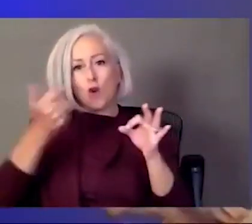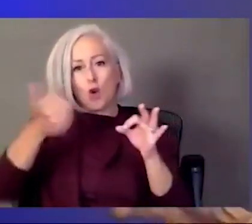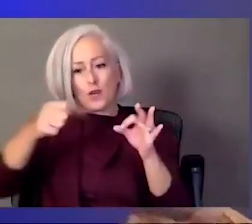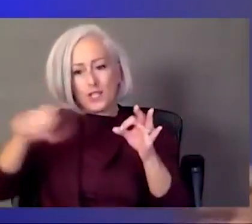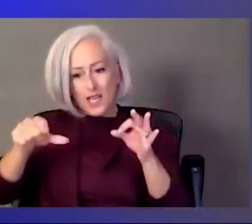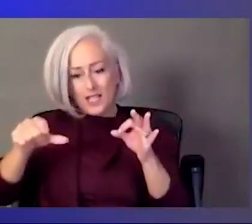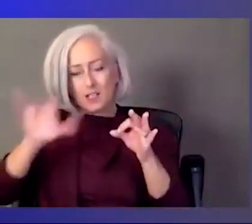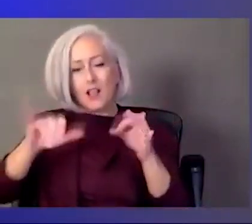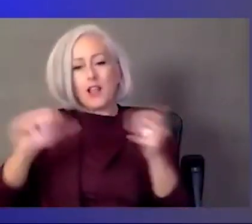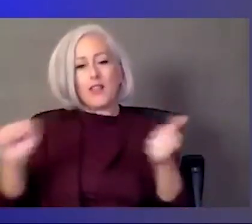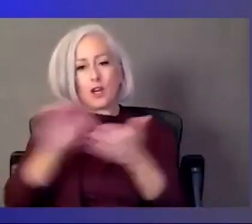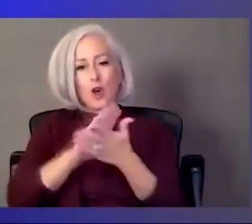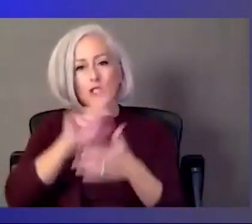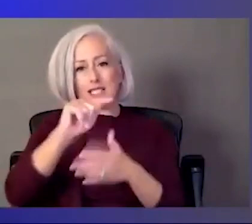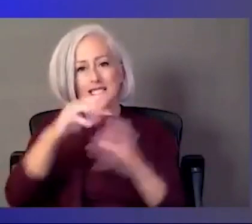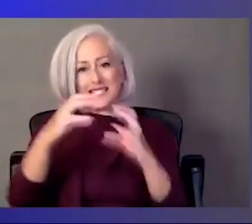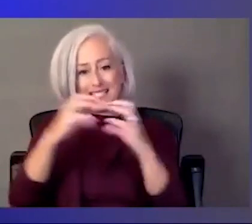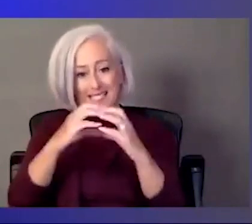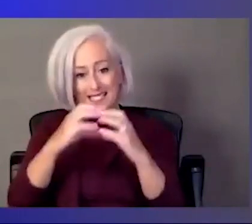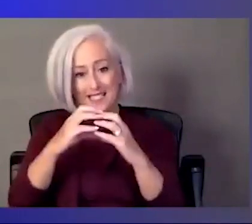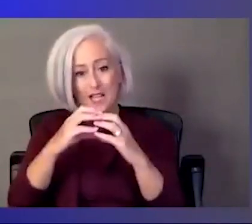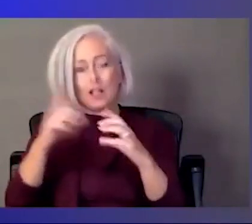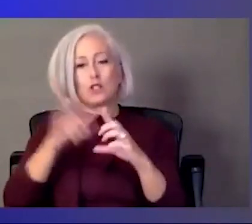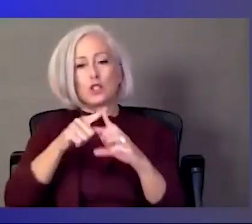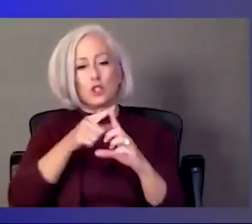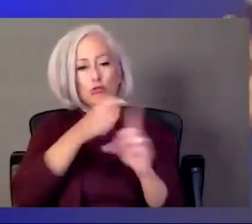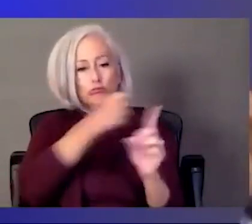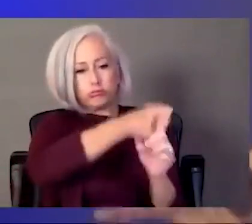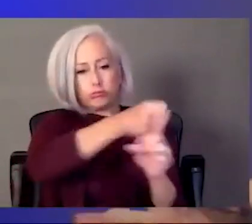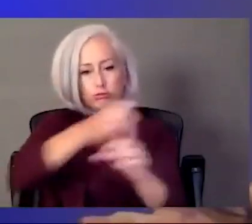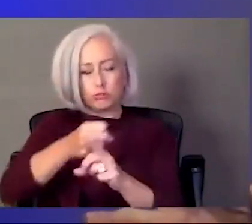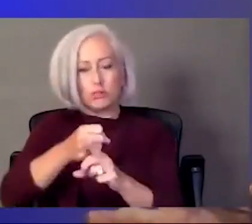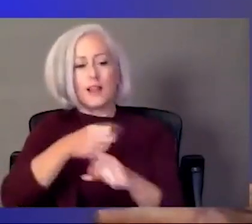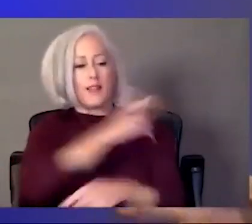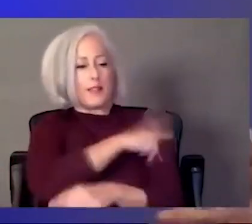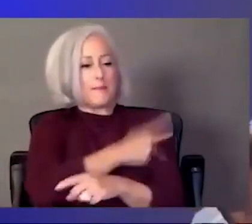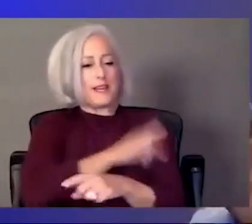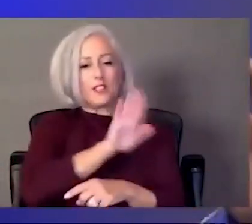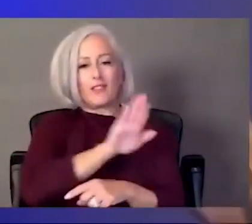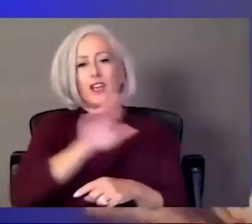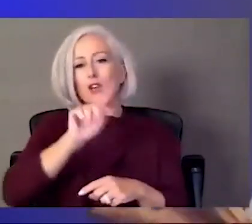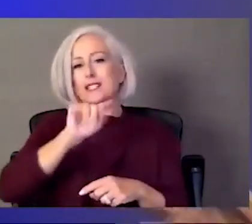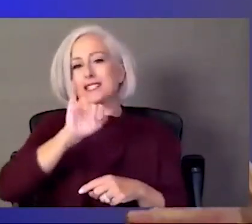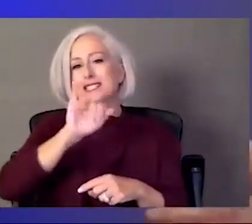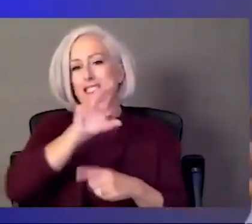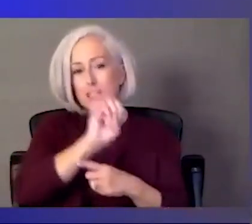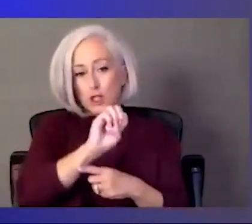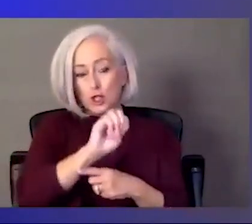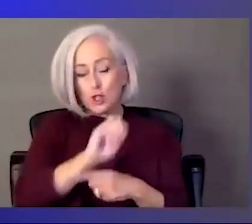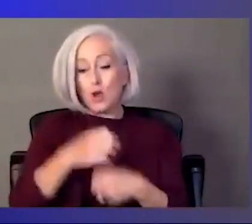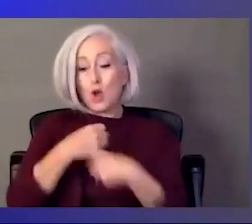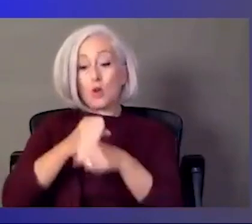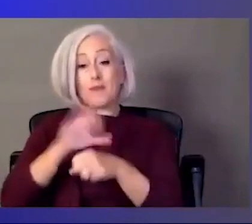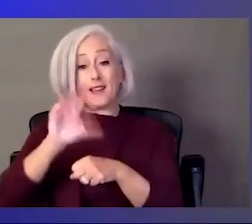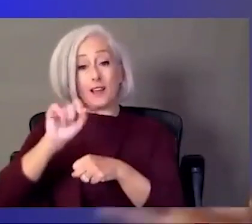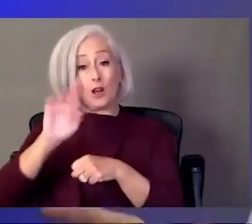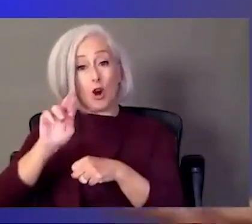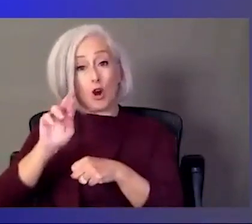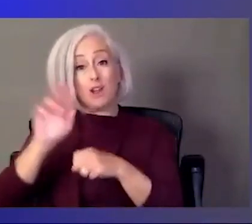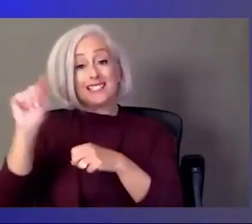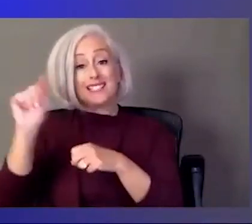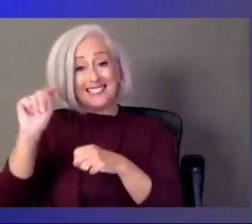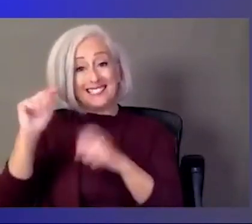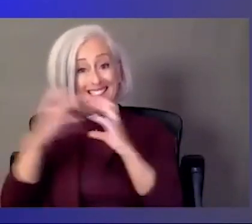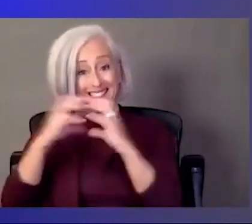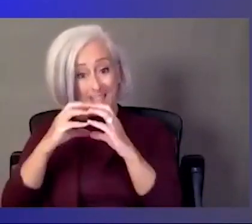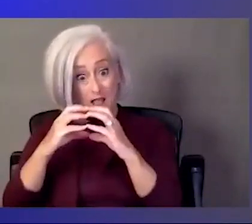cells from the donor to attack our patient's tissues. So we make a CAR T cell, we make it so that it will survive and not be rejected and